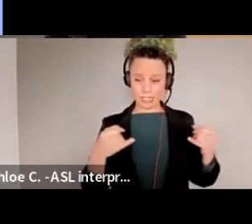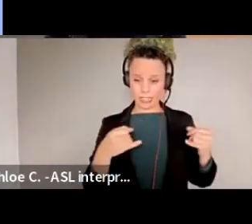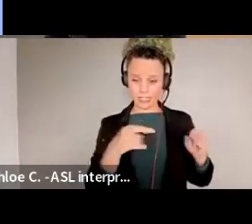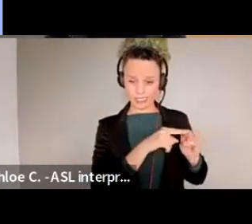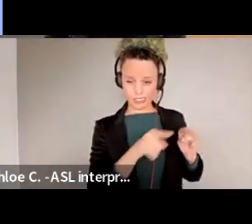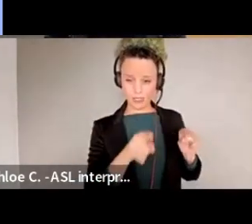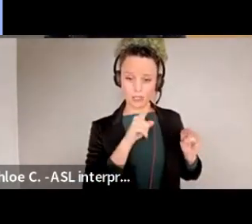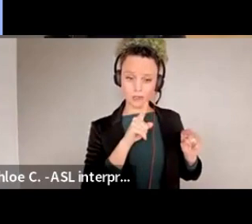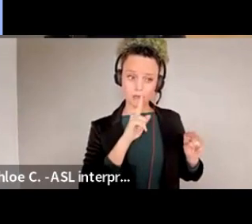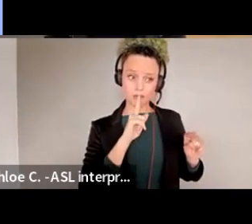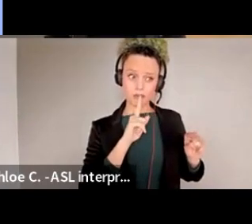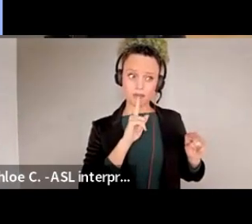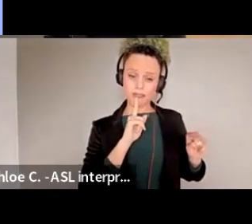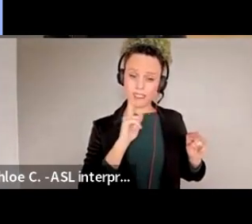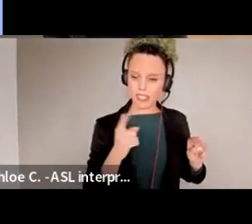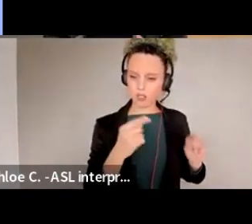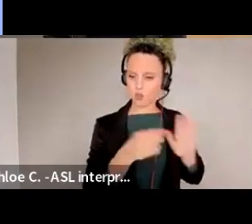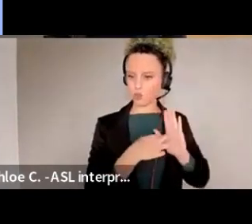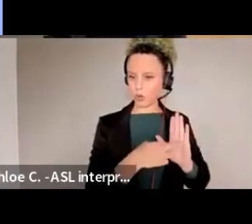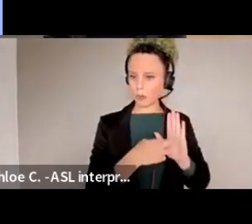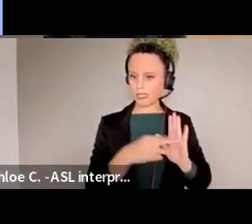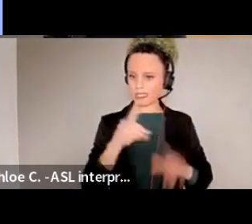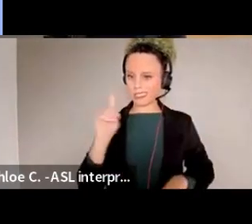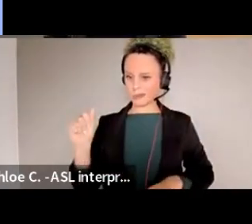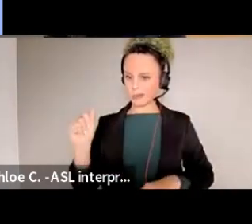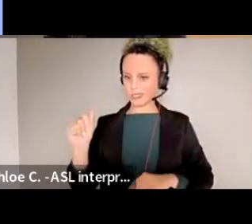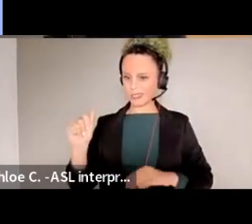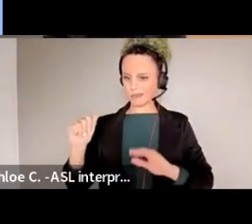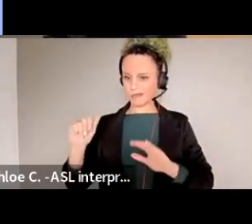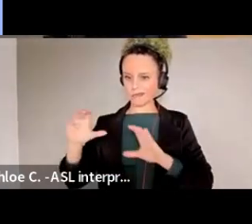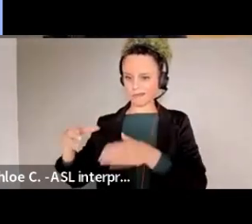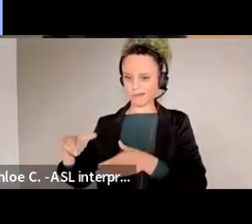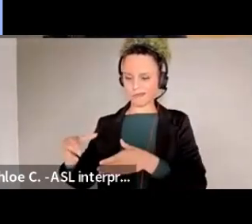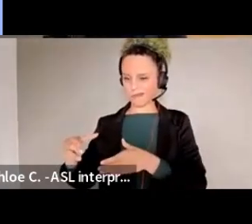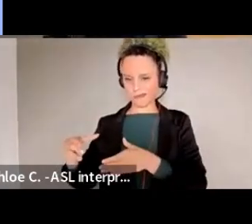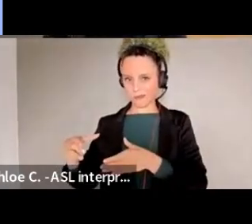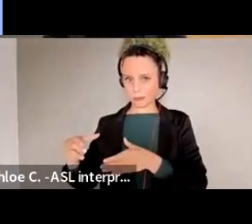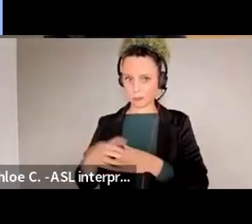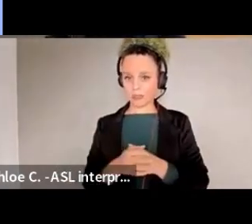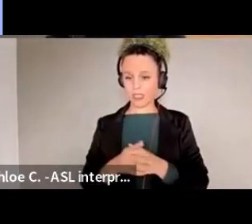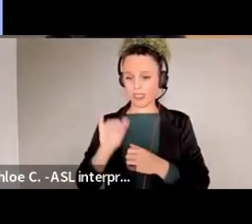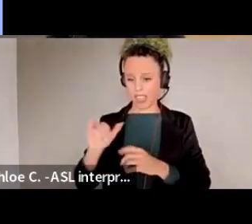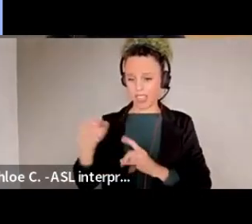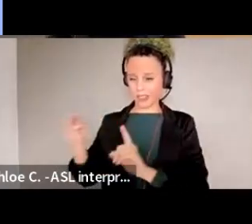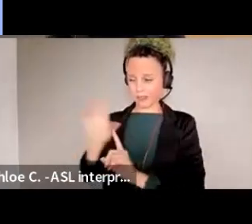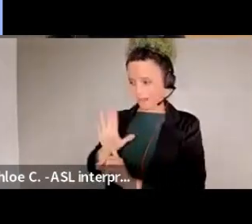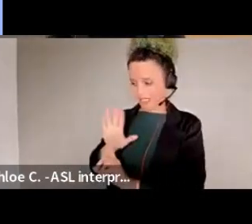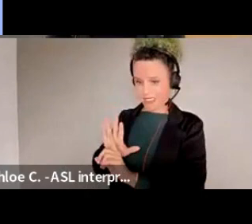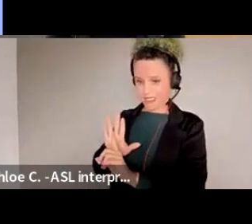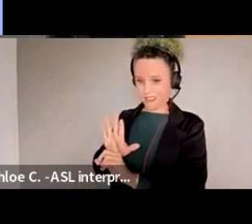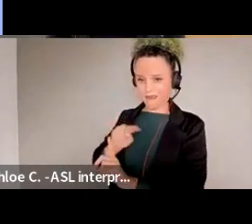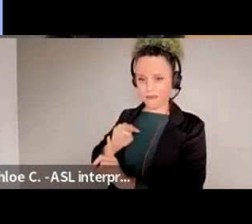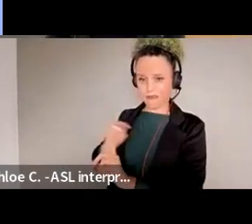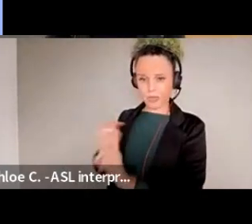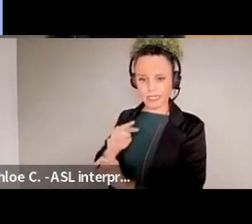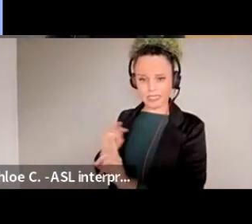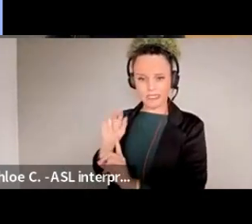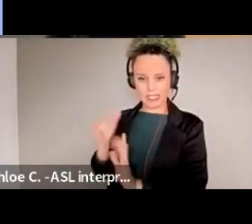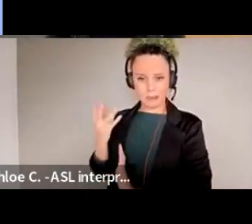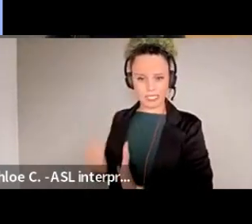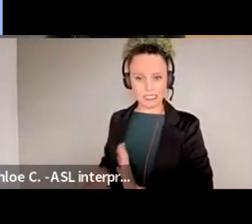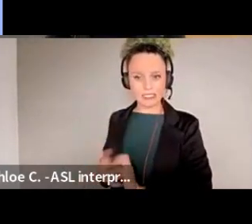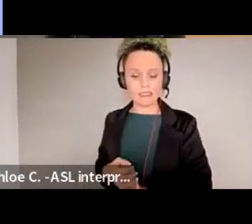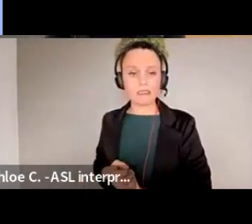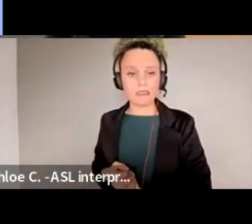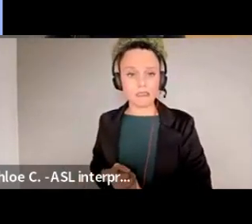that the people who are at the table helping to make the next 5 years of guidelines aren't necessarily representative of the disability population.